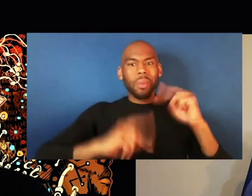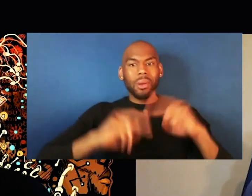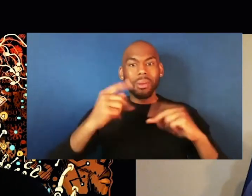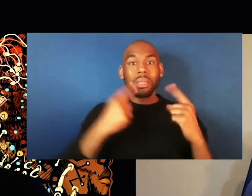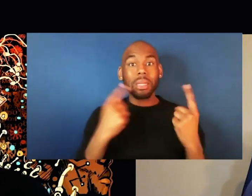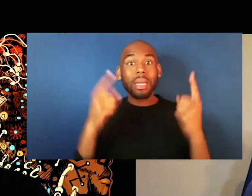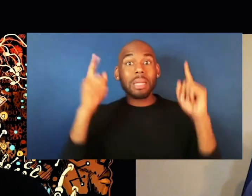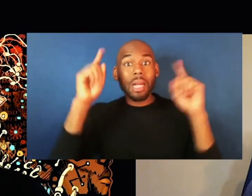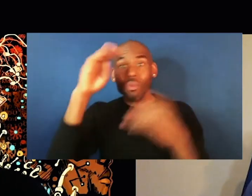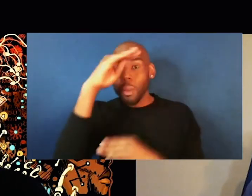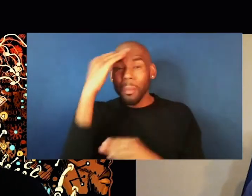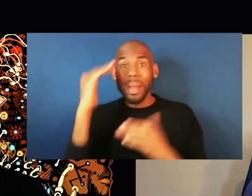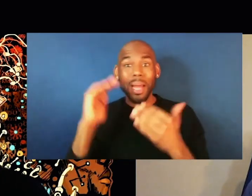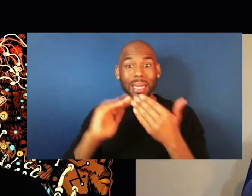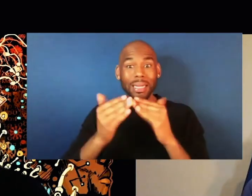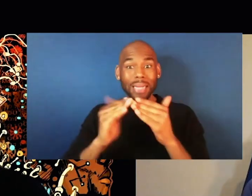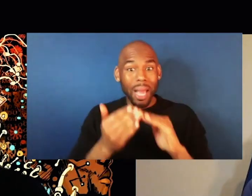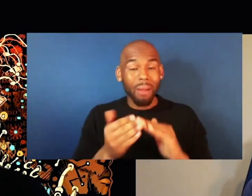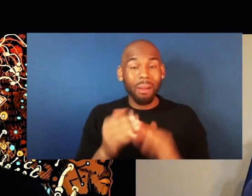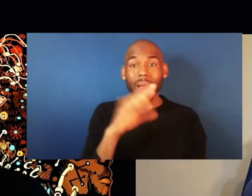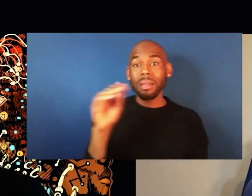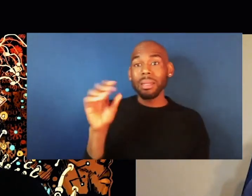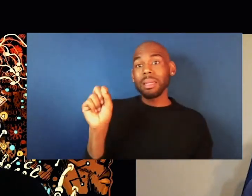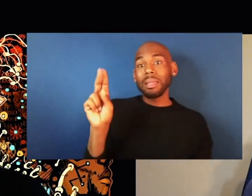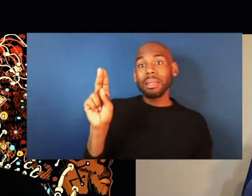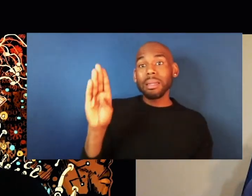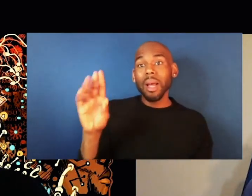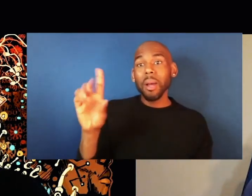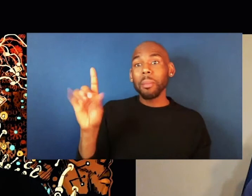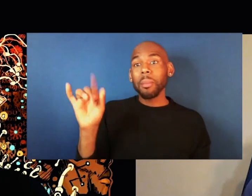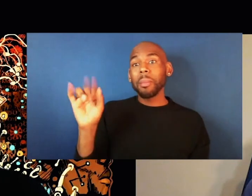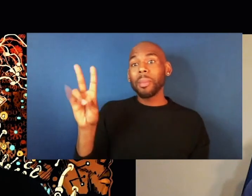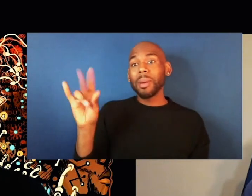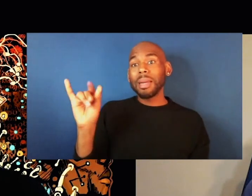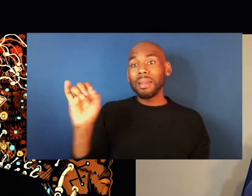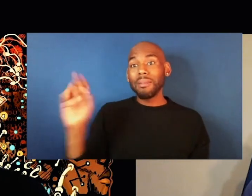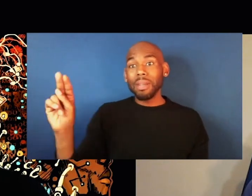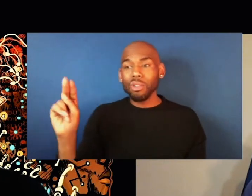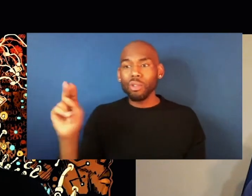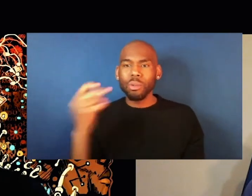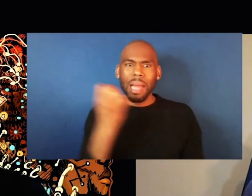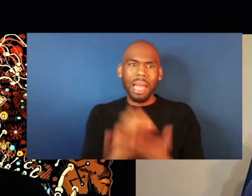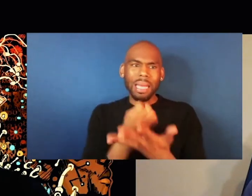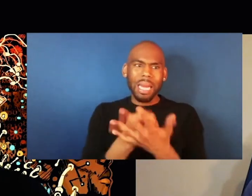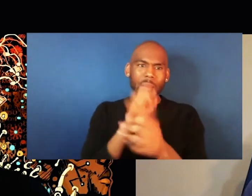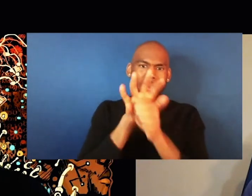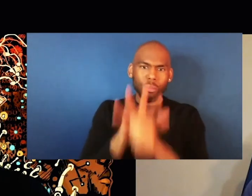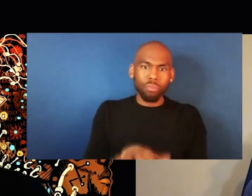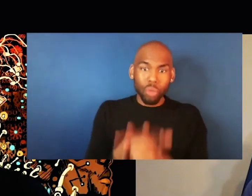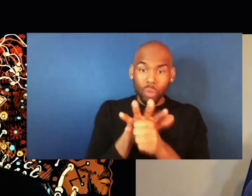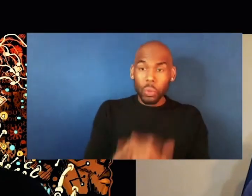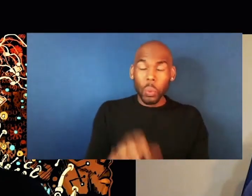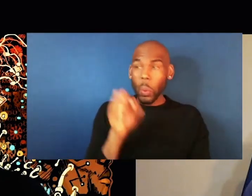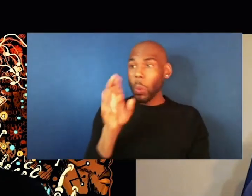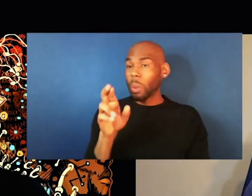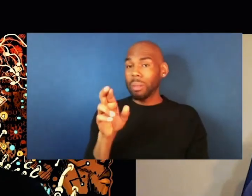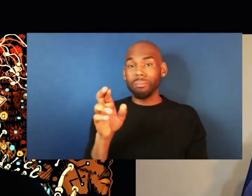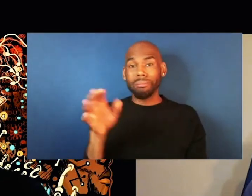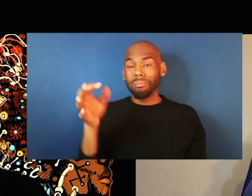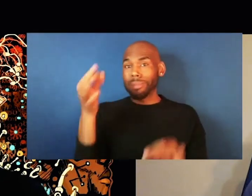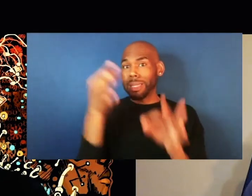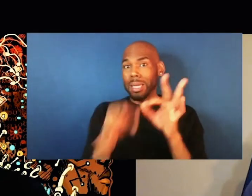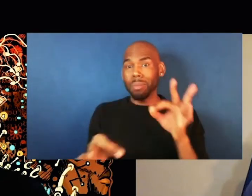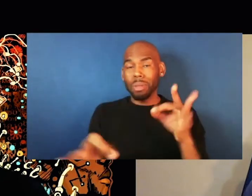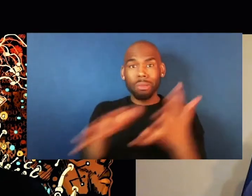built successful Black towns and subdivisions, right? And then, of course, through either like economic pressure or just